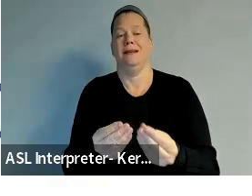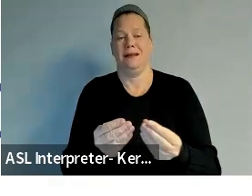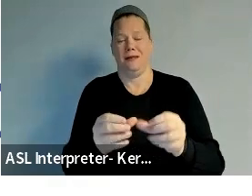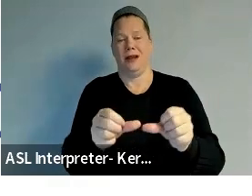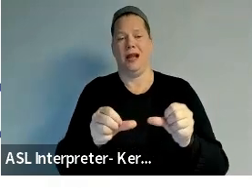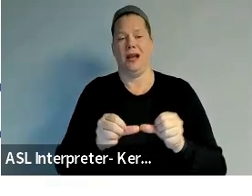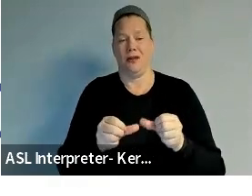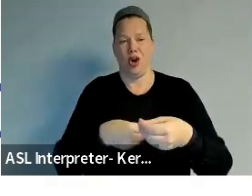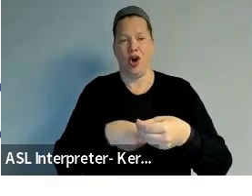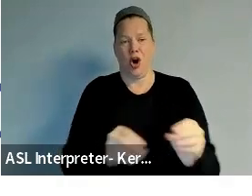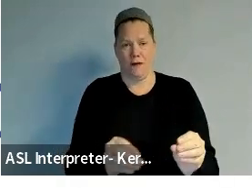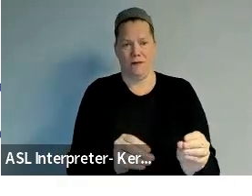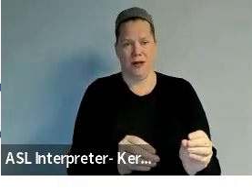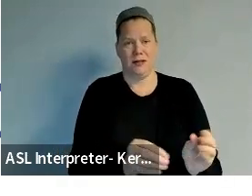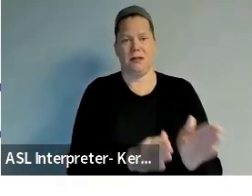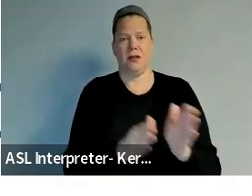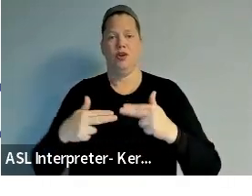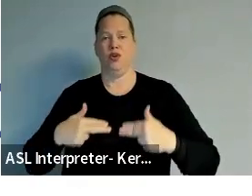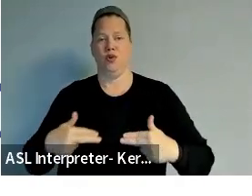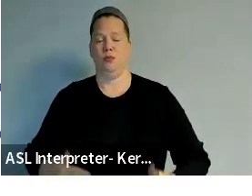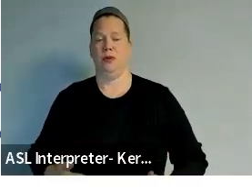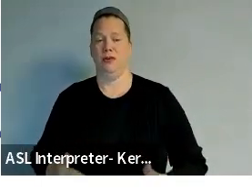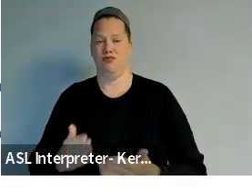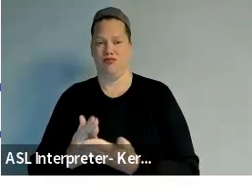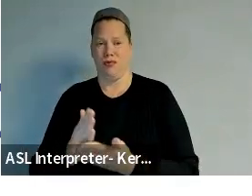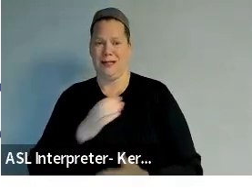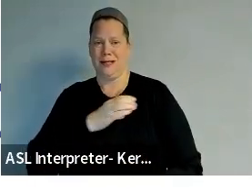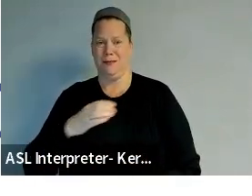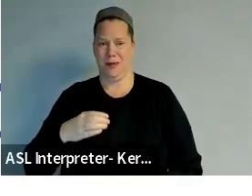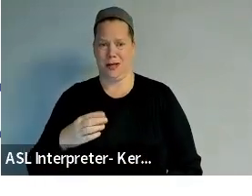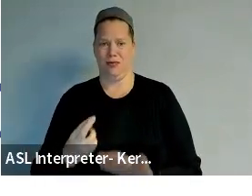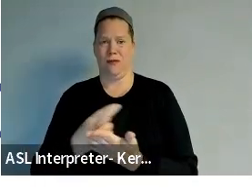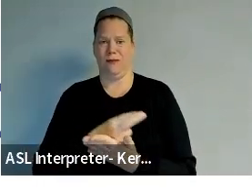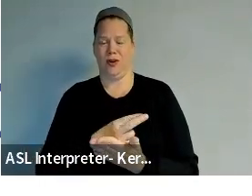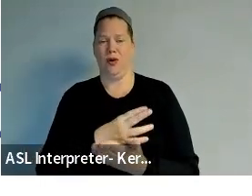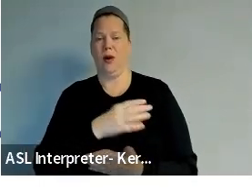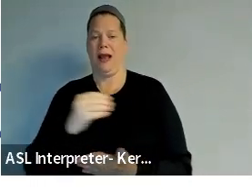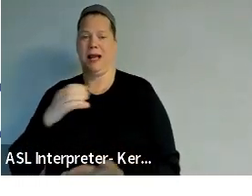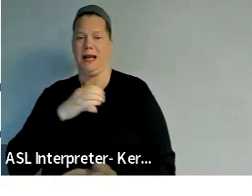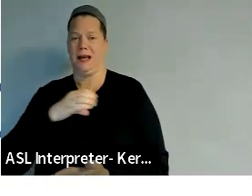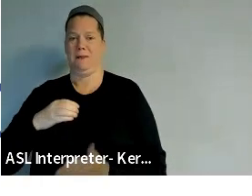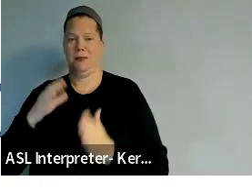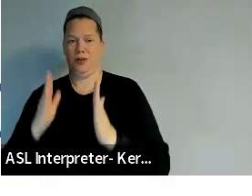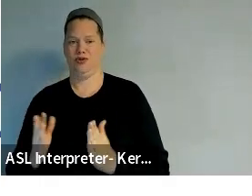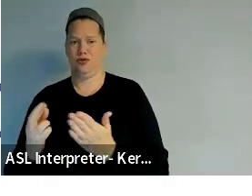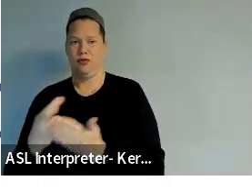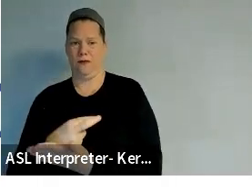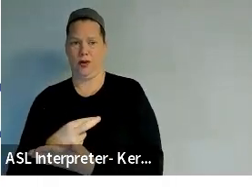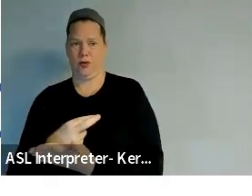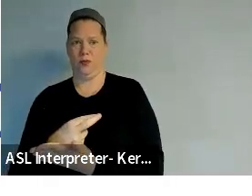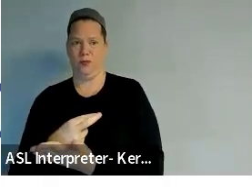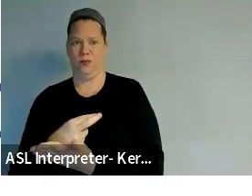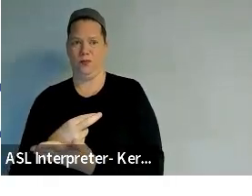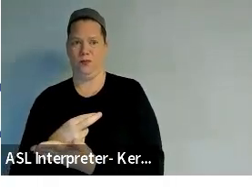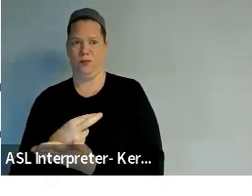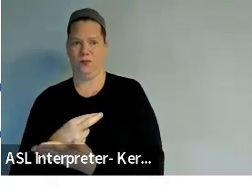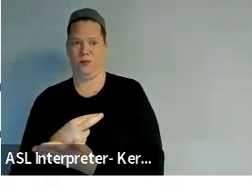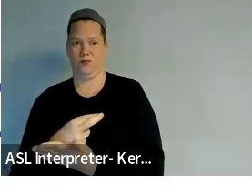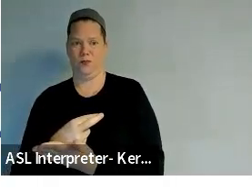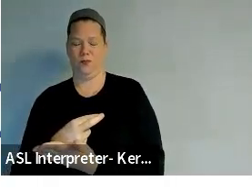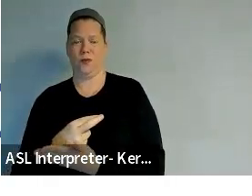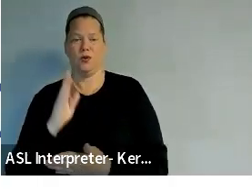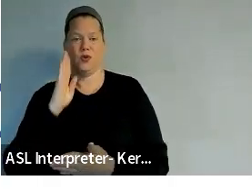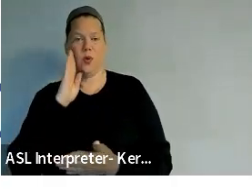human rights committee review, and commissioner review are available to be completed by their